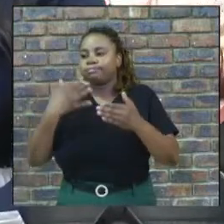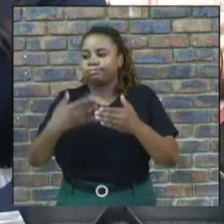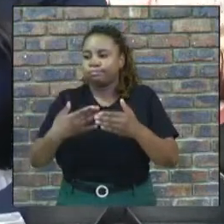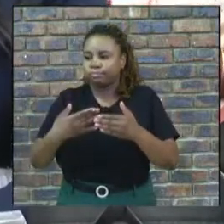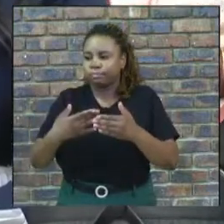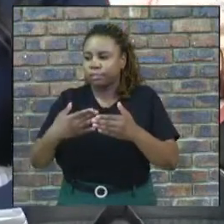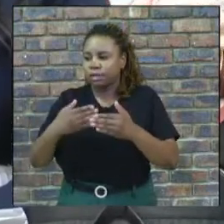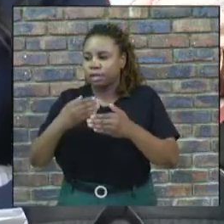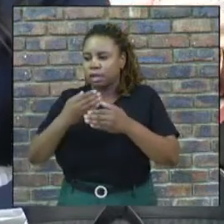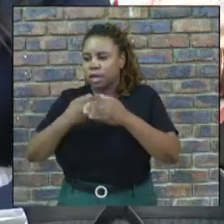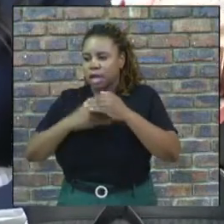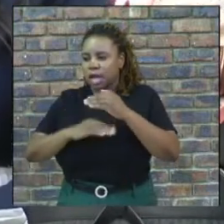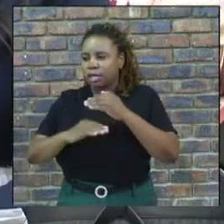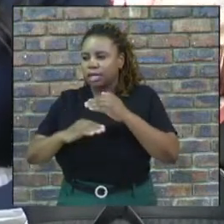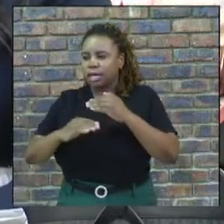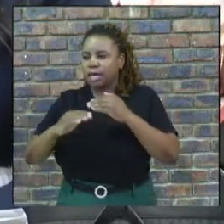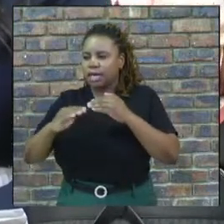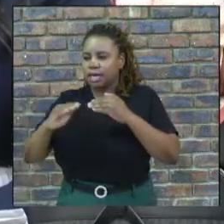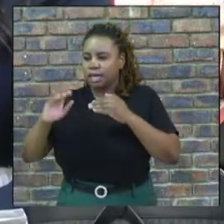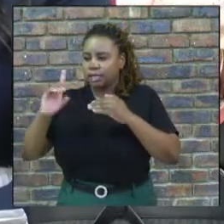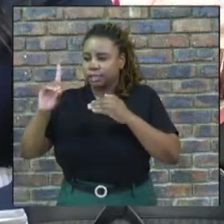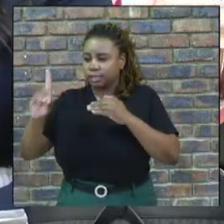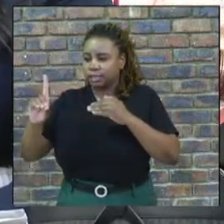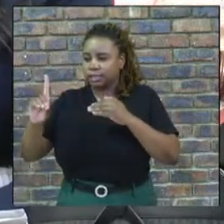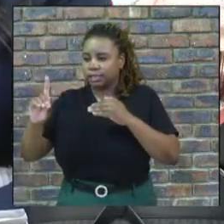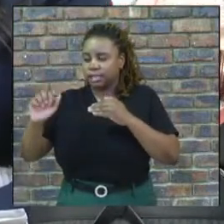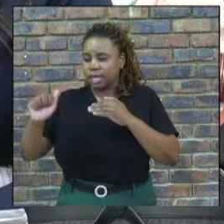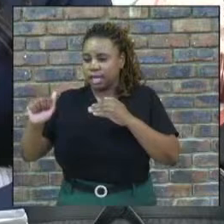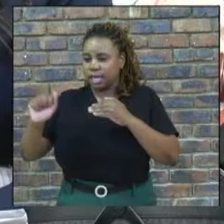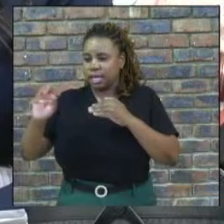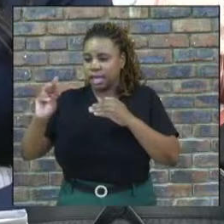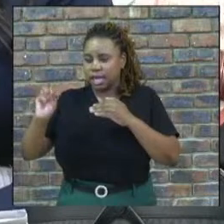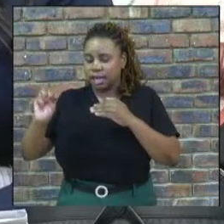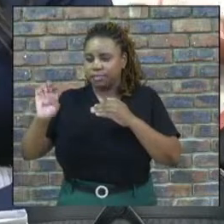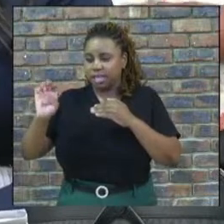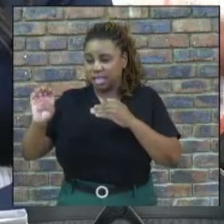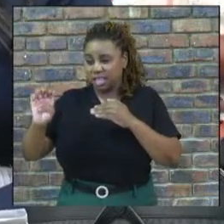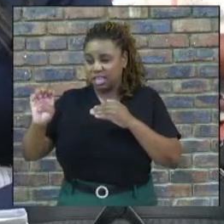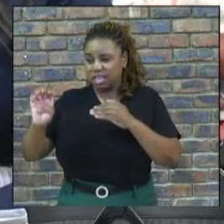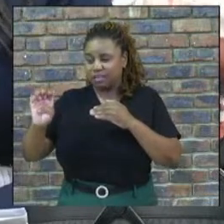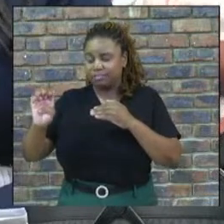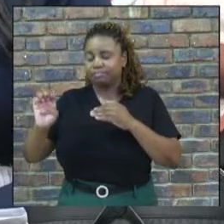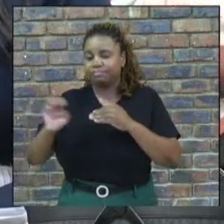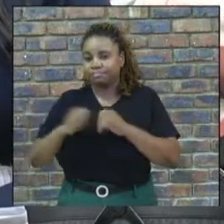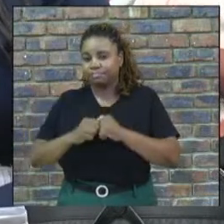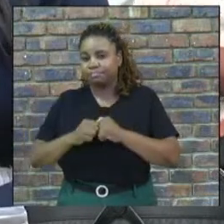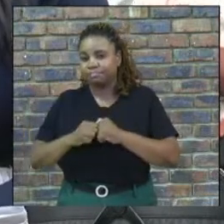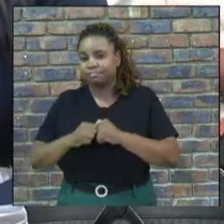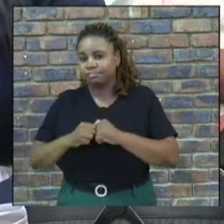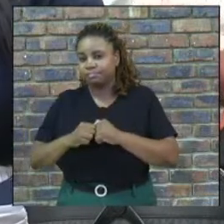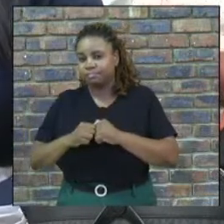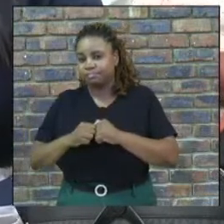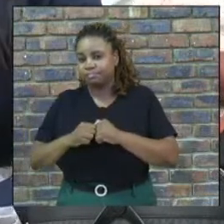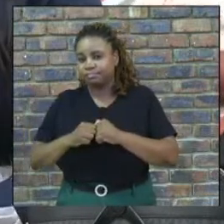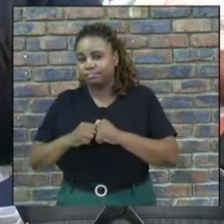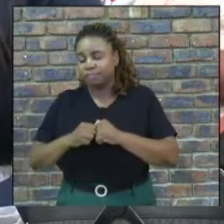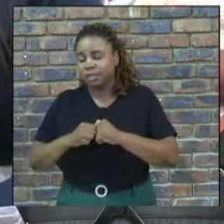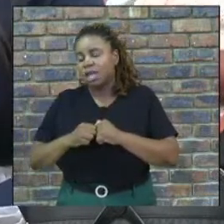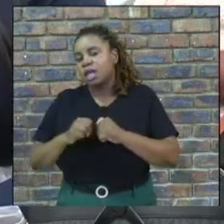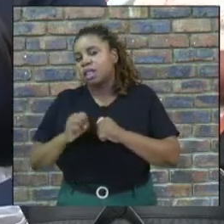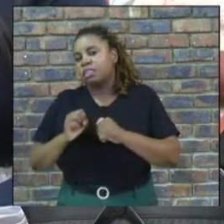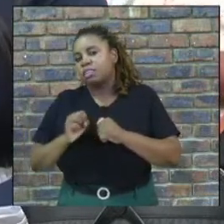the DMRE. And there was an issue of financial guarantee that is